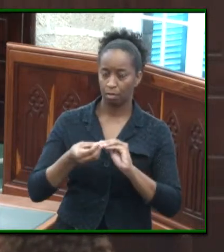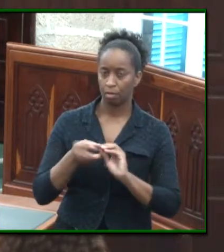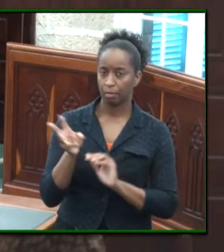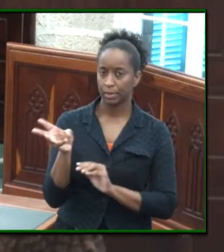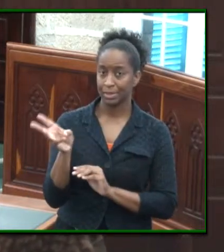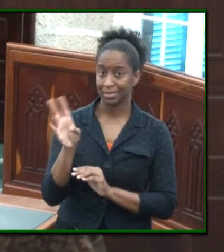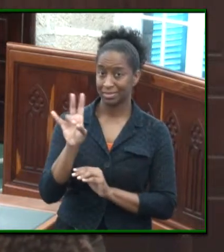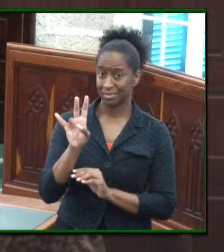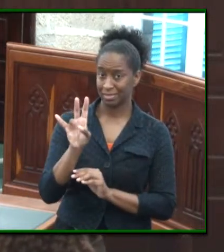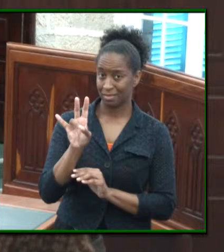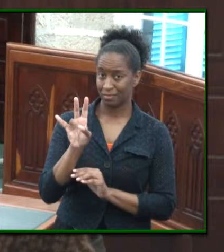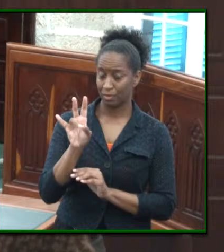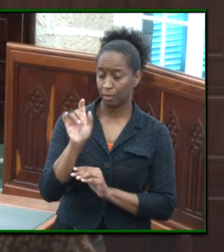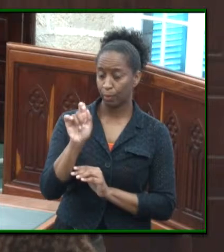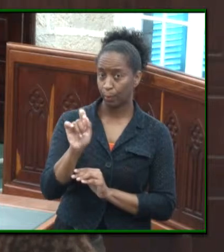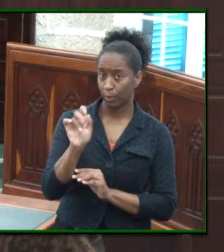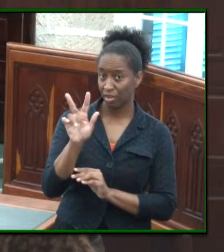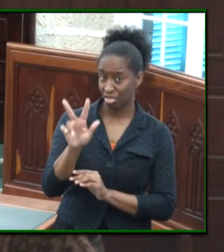67.3.